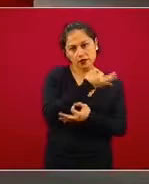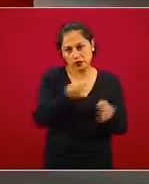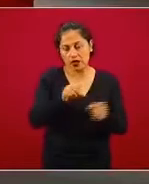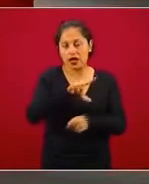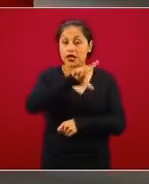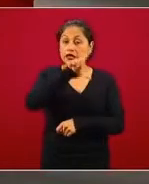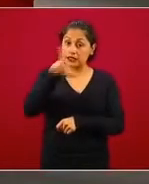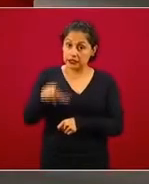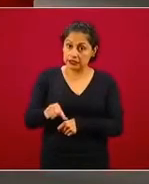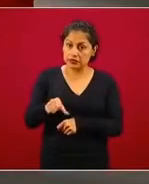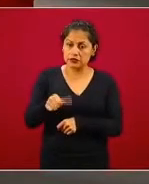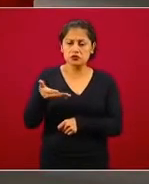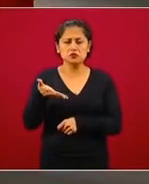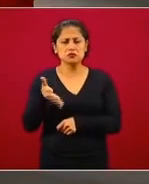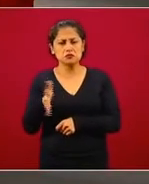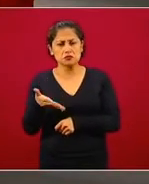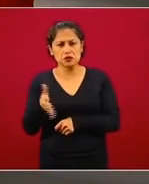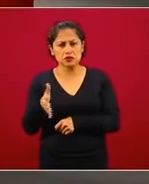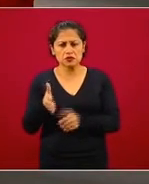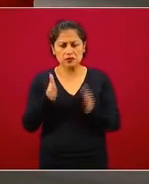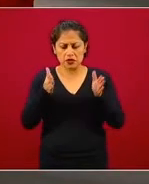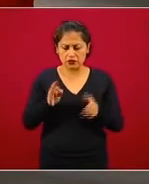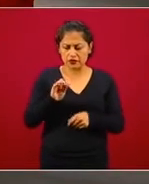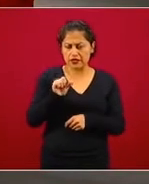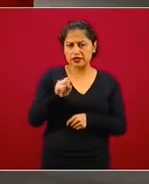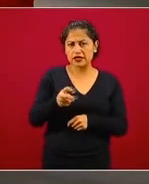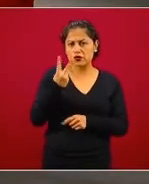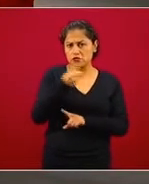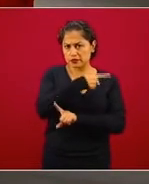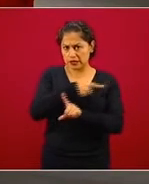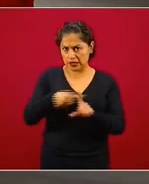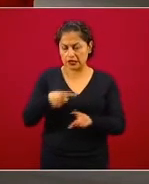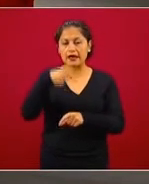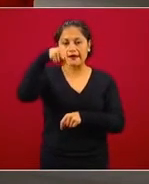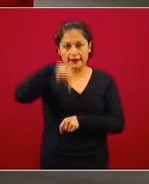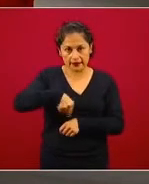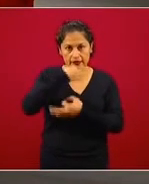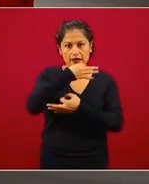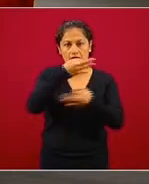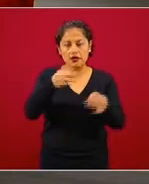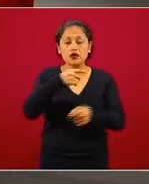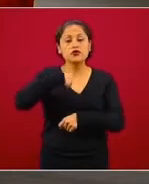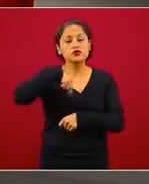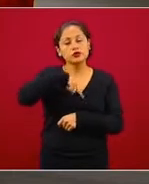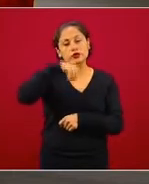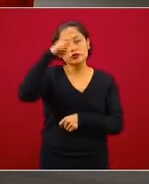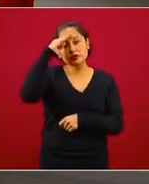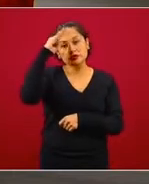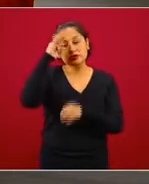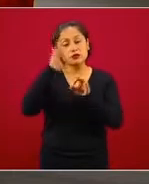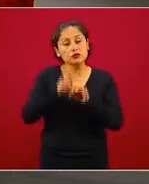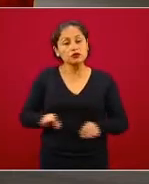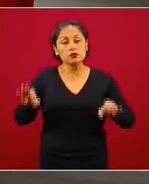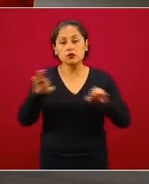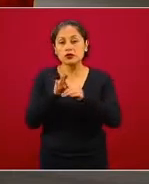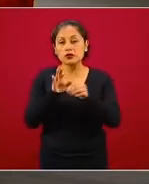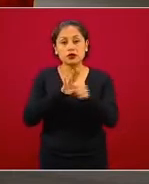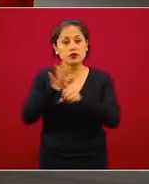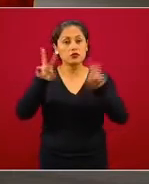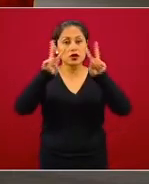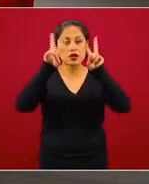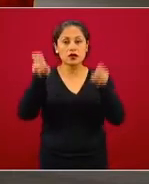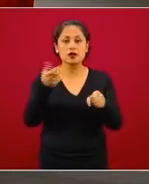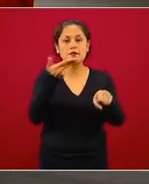públicamente the aquí, Sentinel más o menos a mitad surveillance de la fase model, 2, consideramos que lo más we, importante es Dr. la Alomia and I, ocupación we can both hospitalaria explain with